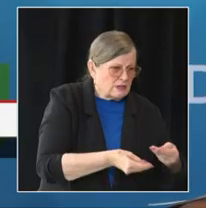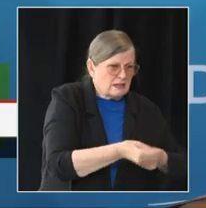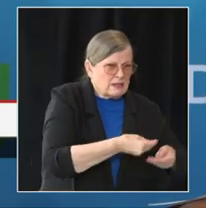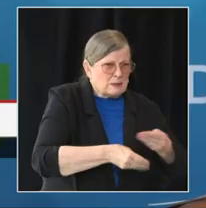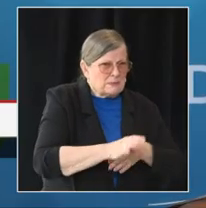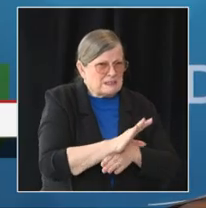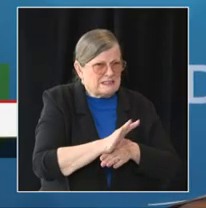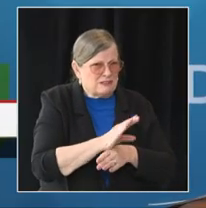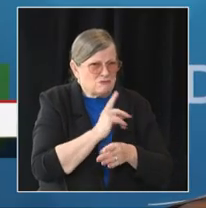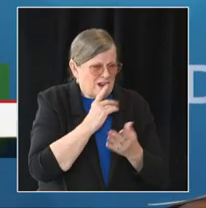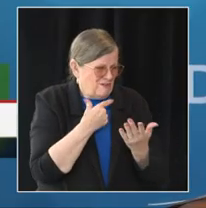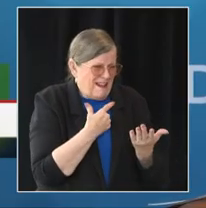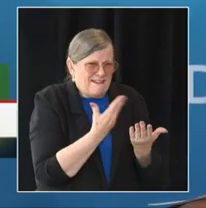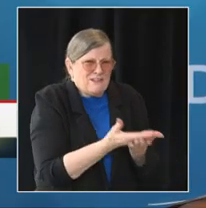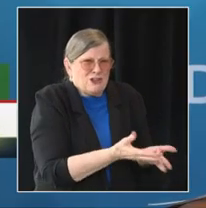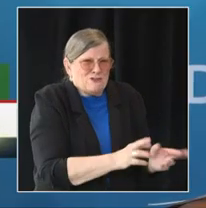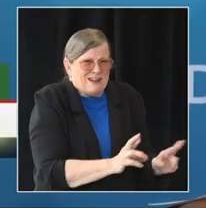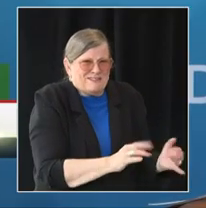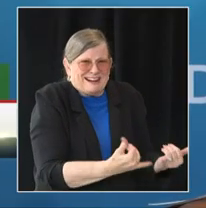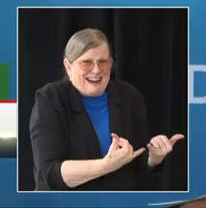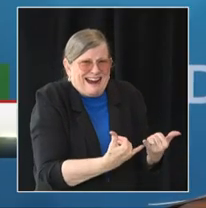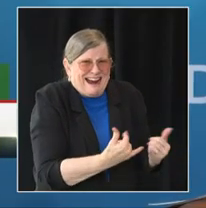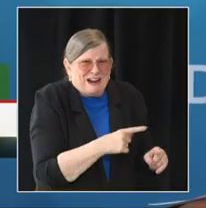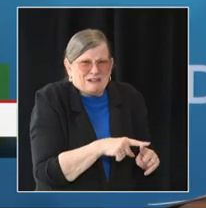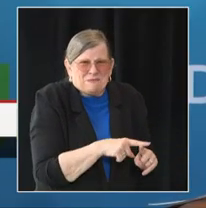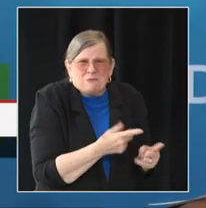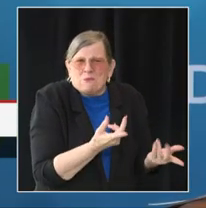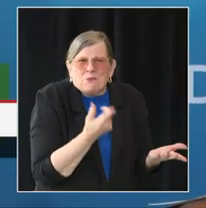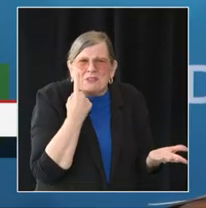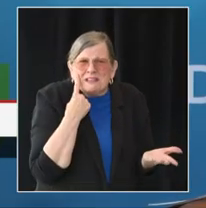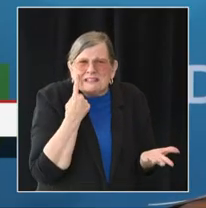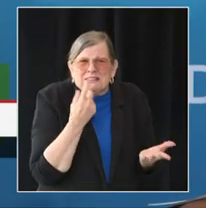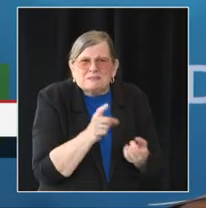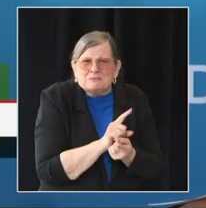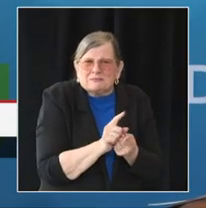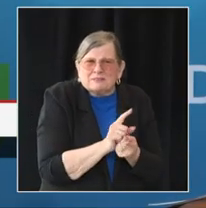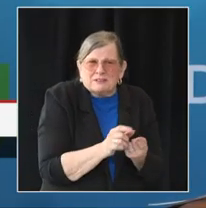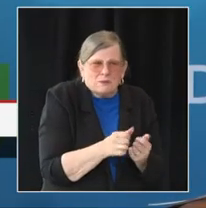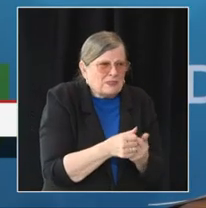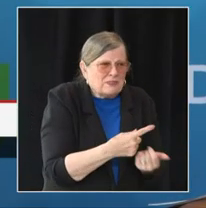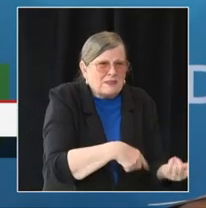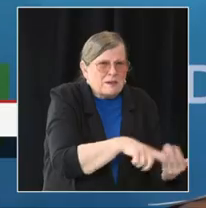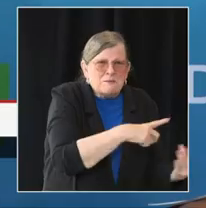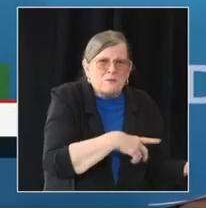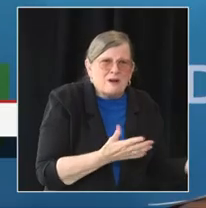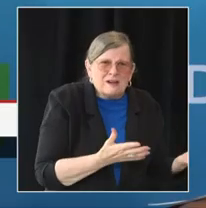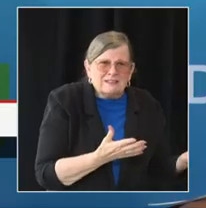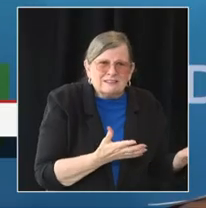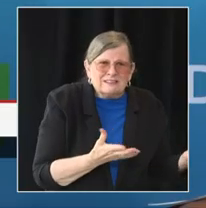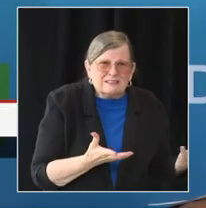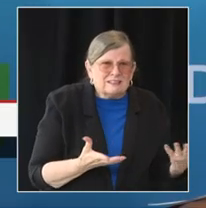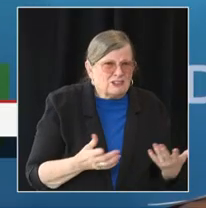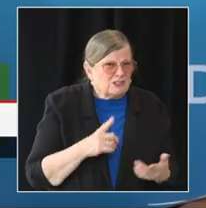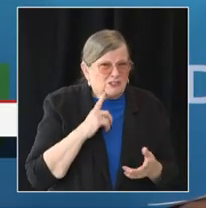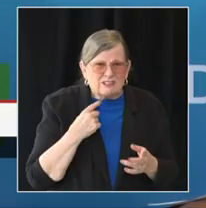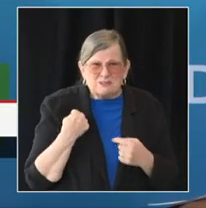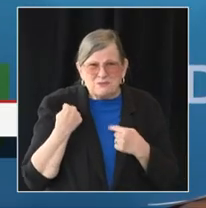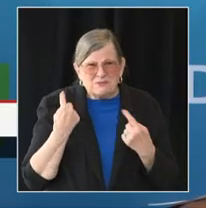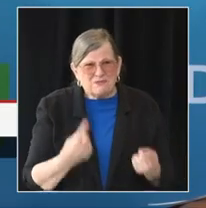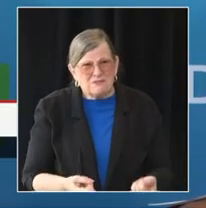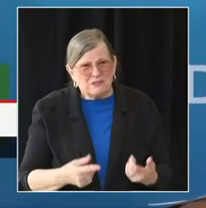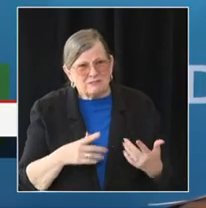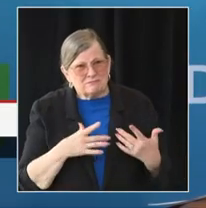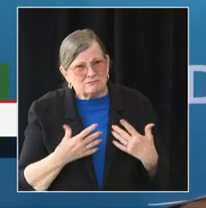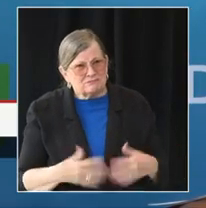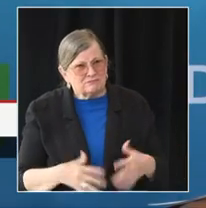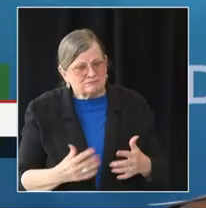it's working. I have to say that we have been very aggressive in the policy